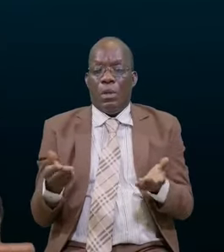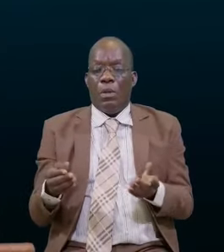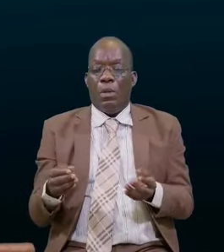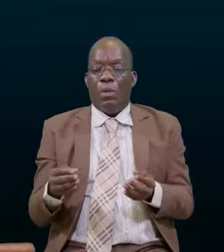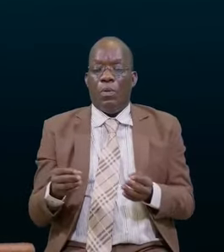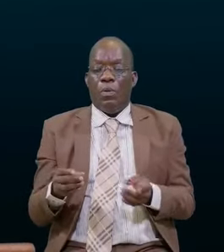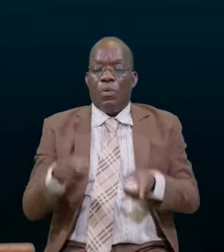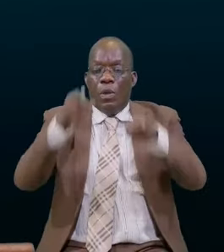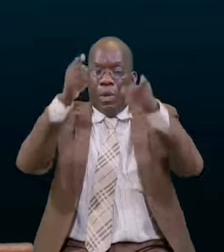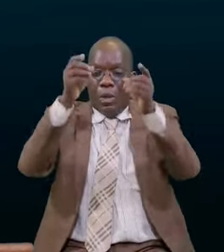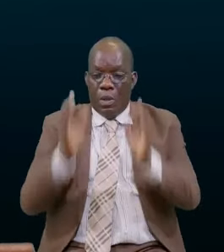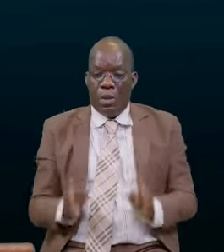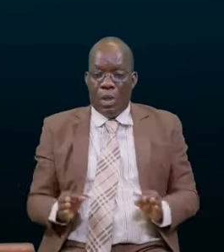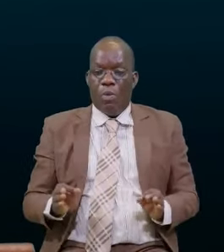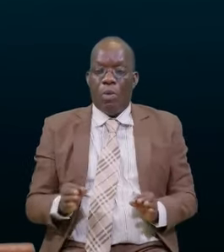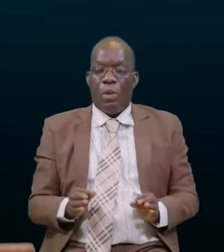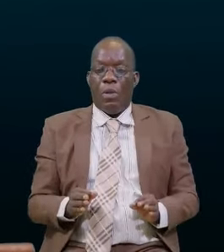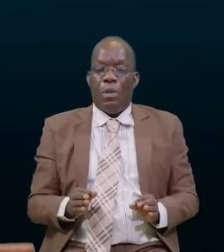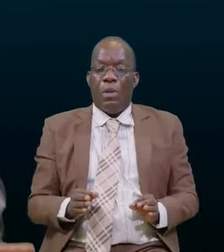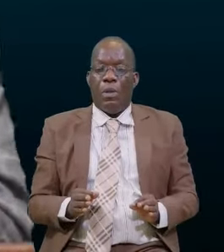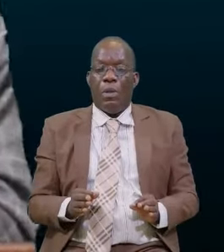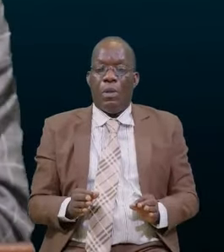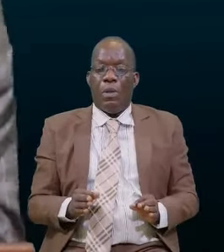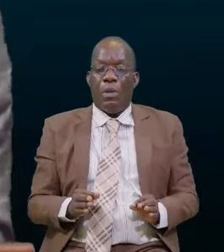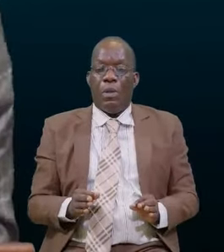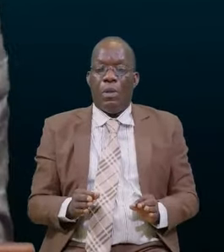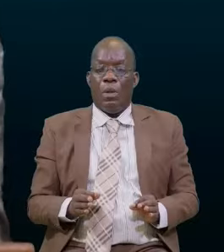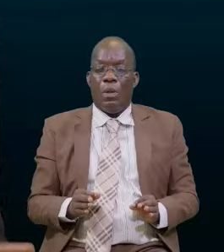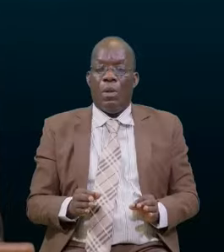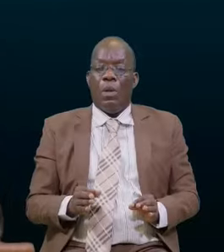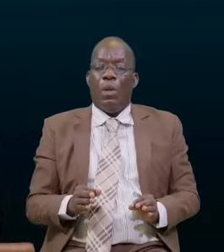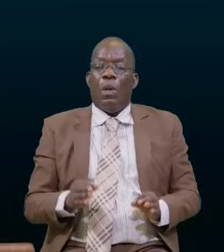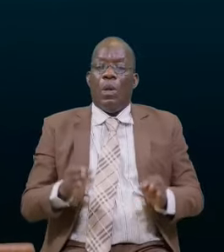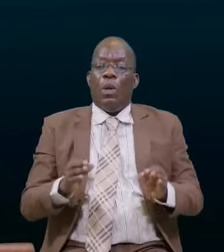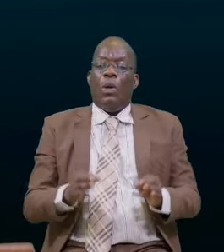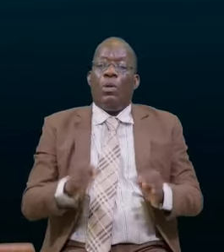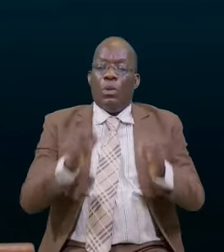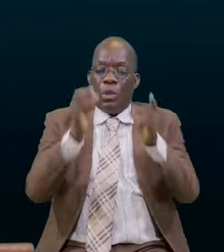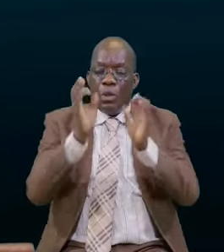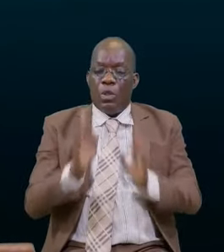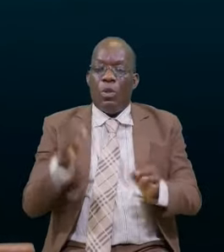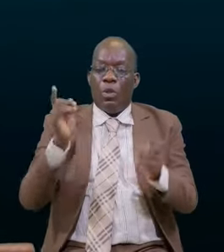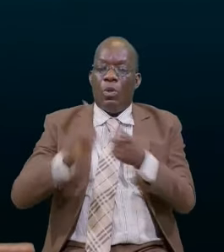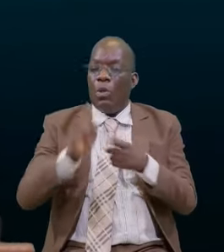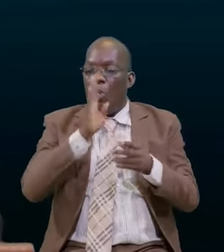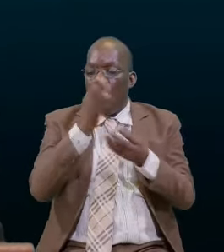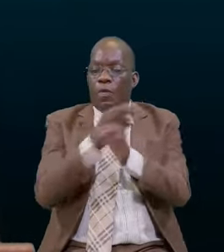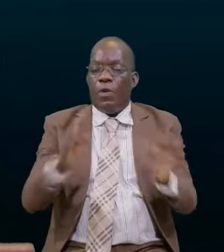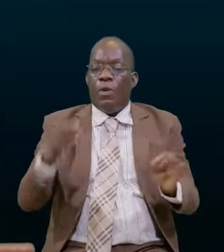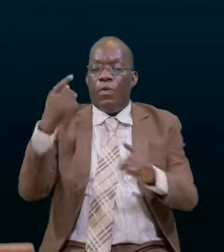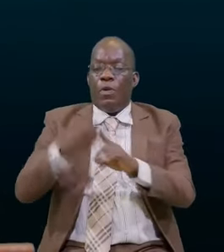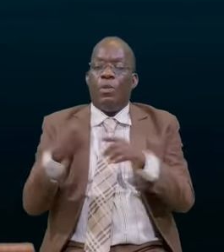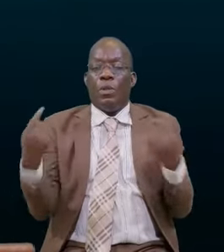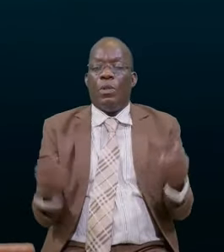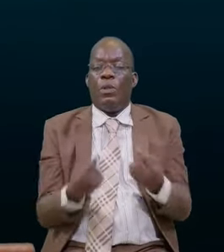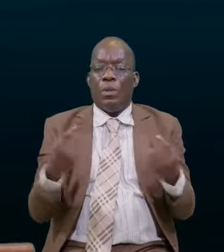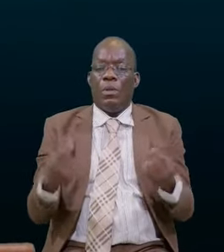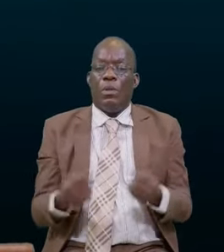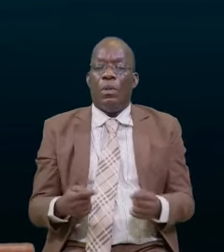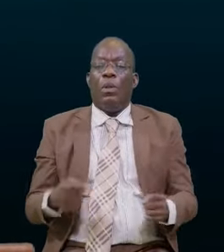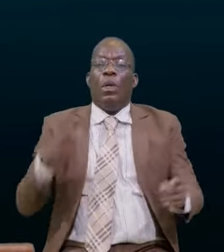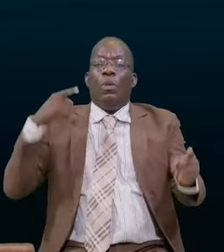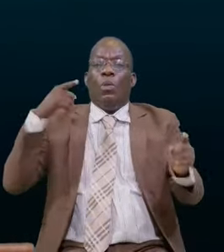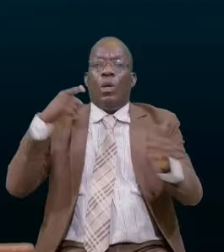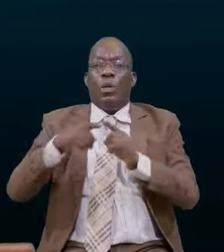resolution to be free from sin the time resolution to be free from sin number two definite decision of the wise